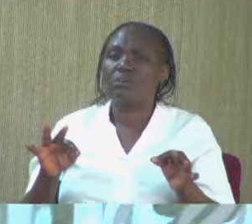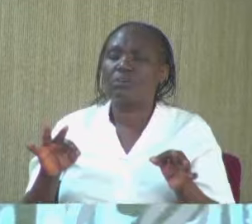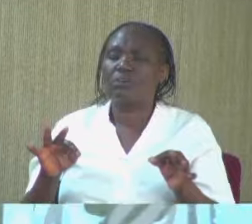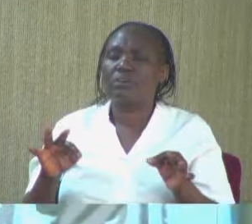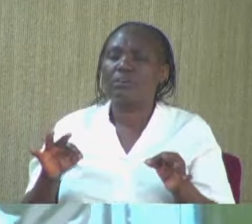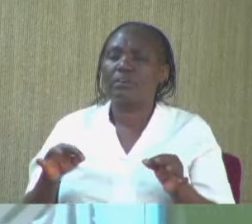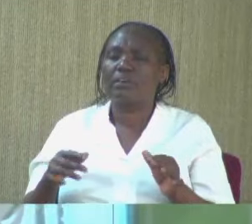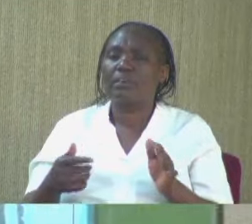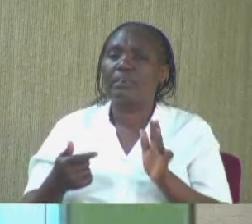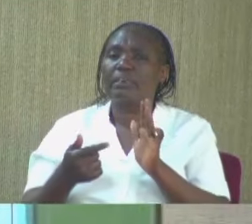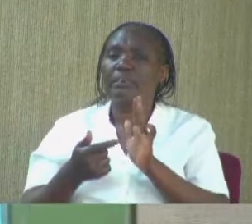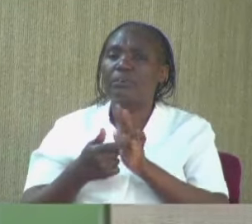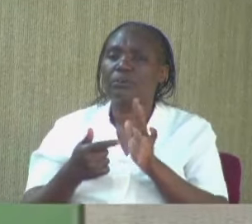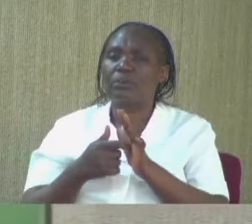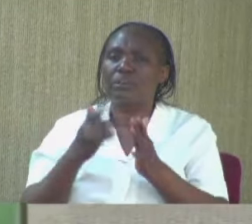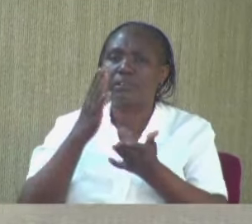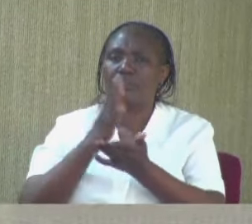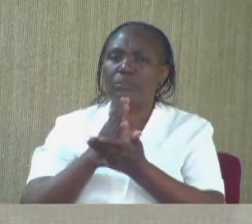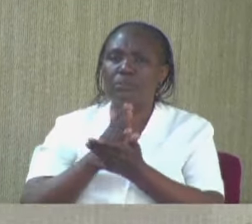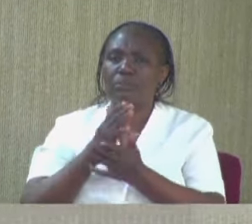me?